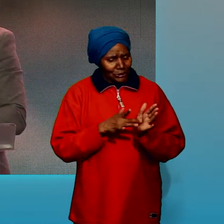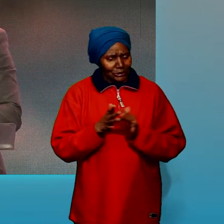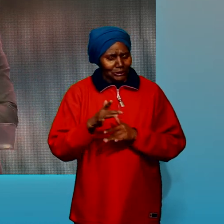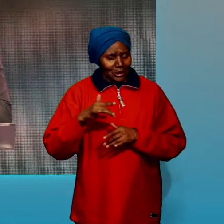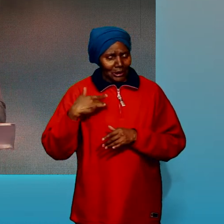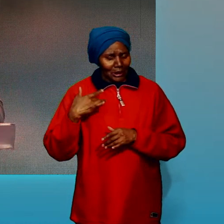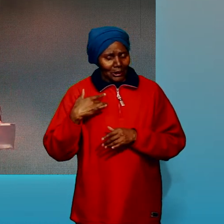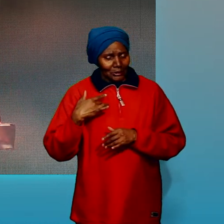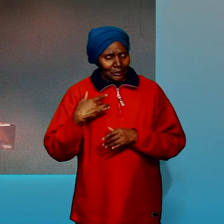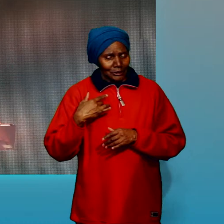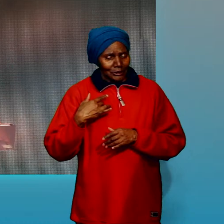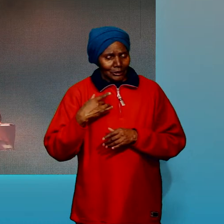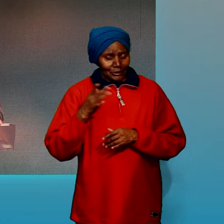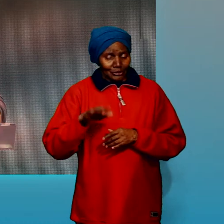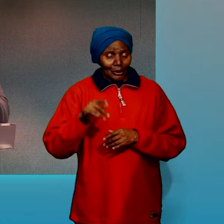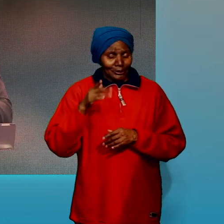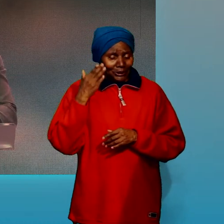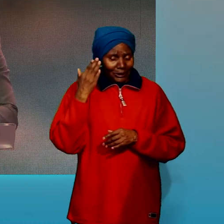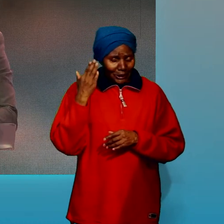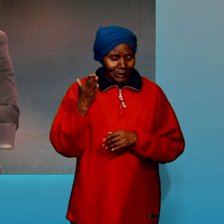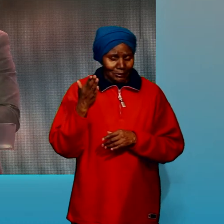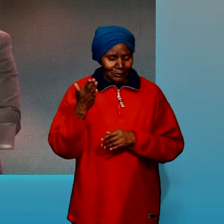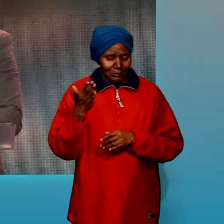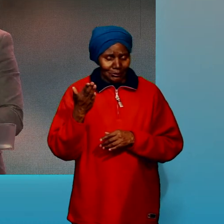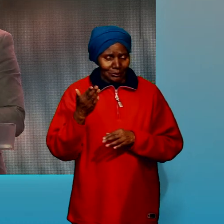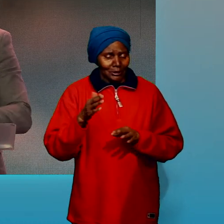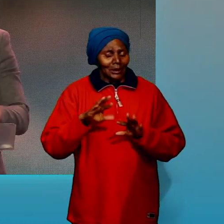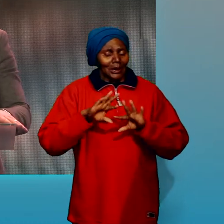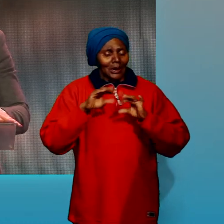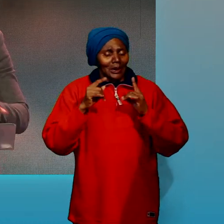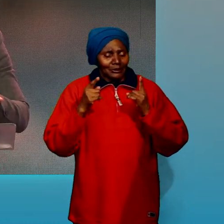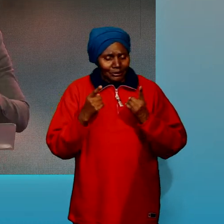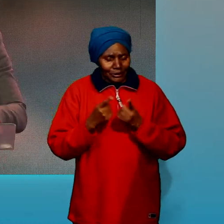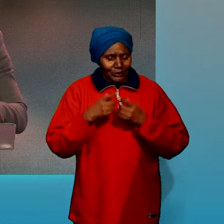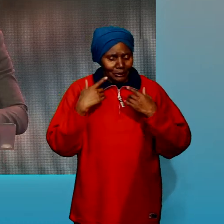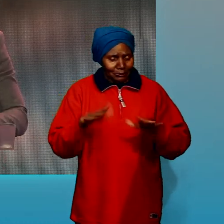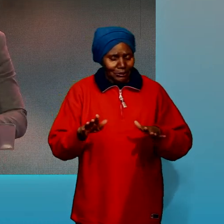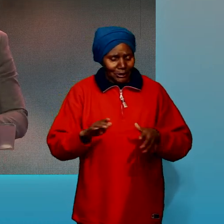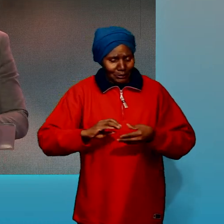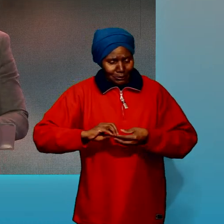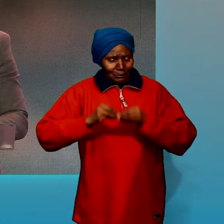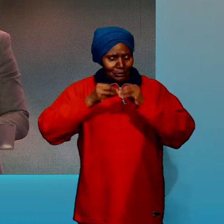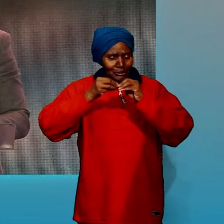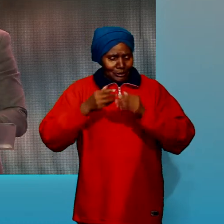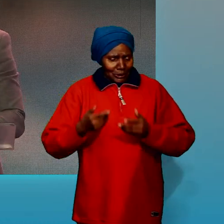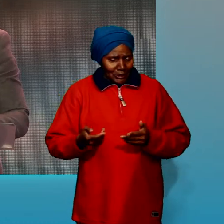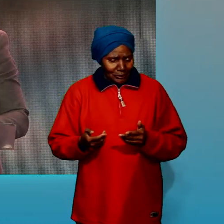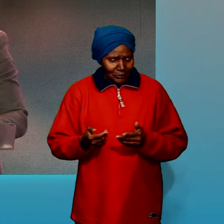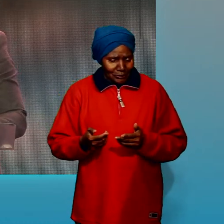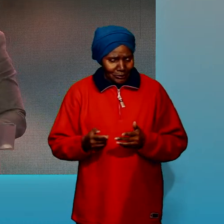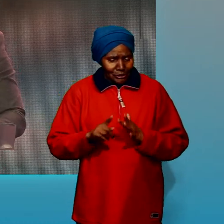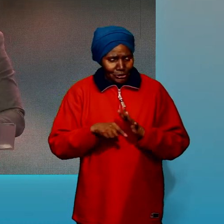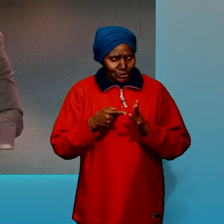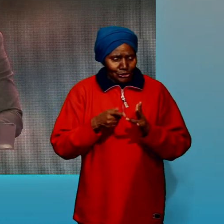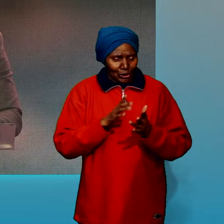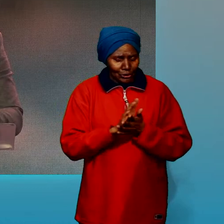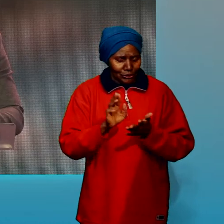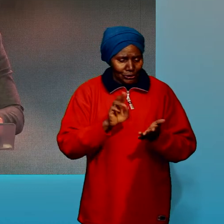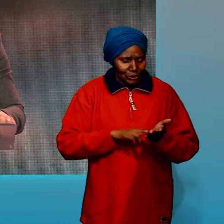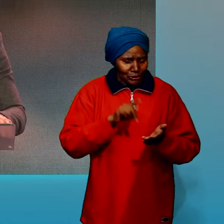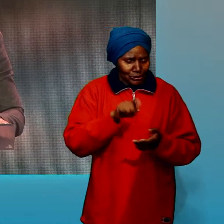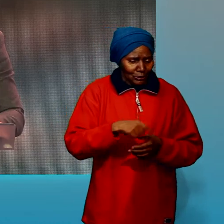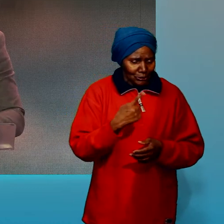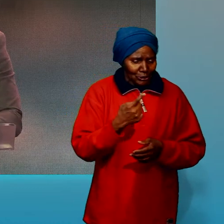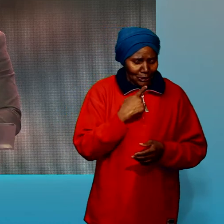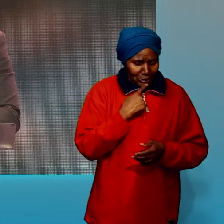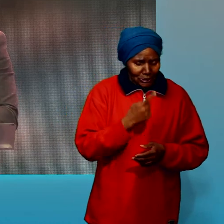creation. Nothing was made without him. John 1 tells us that. He is the lamb that was sacrificed